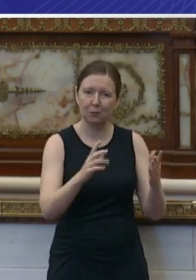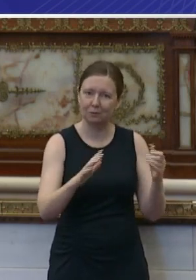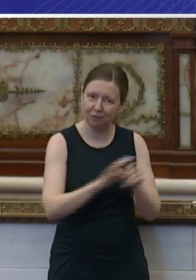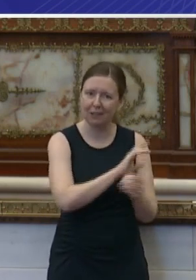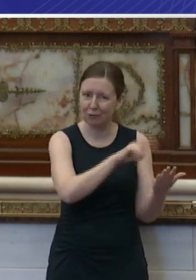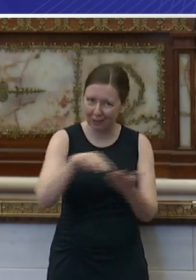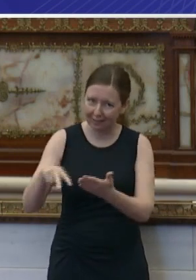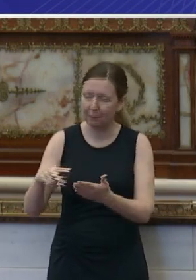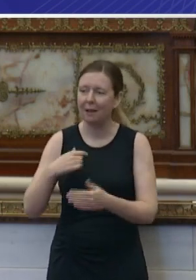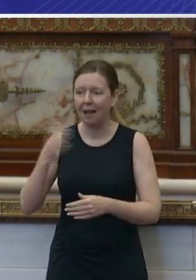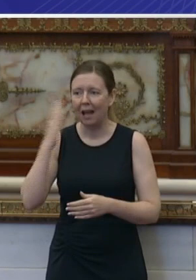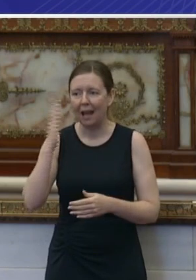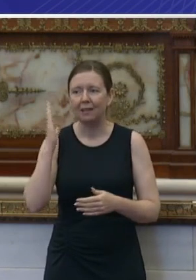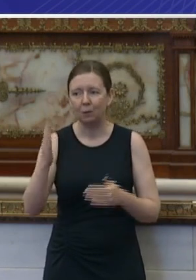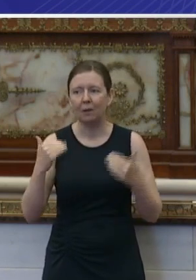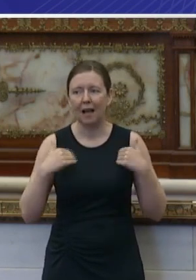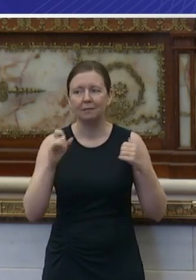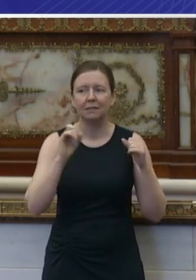there is going to be.